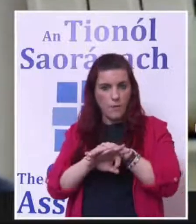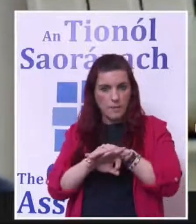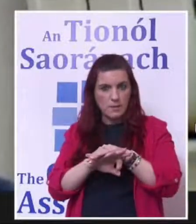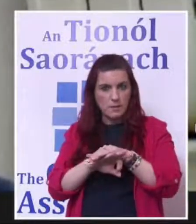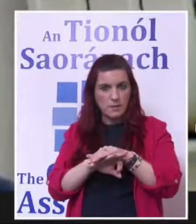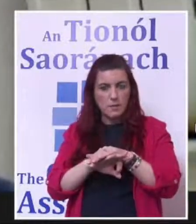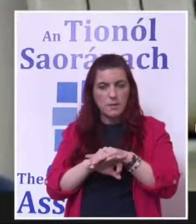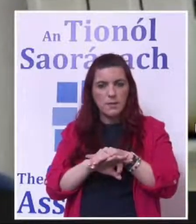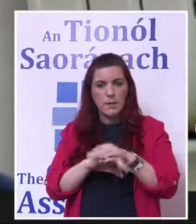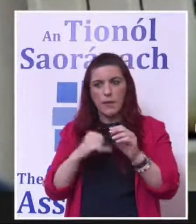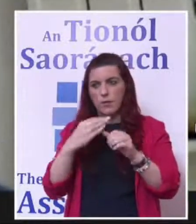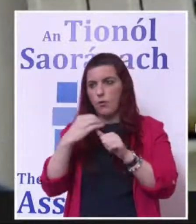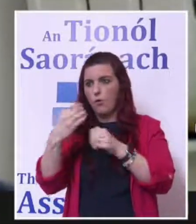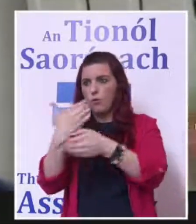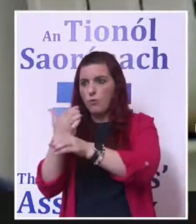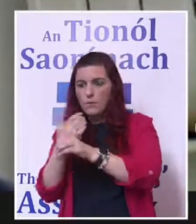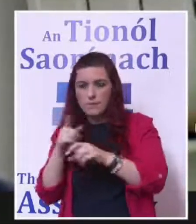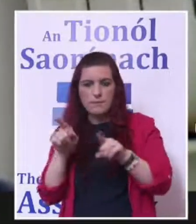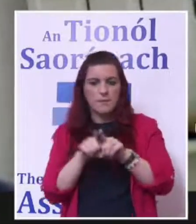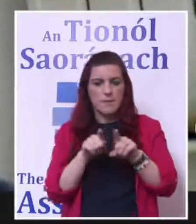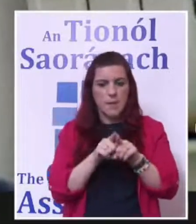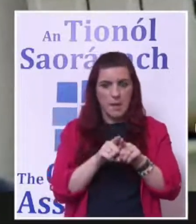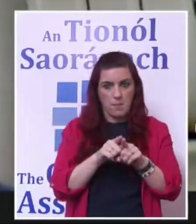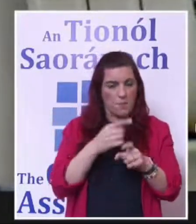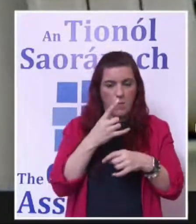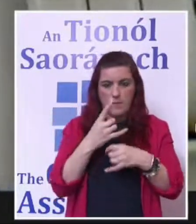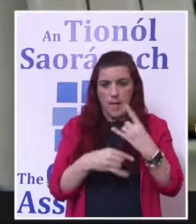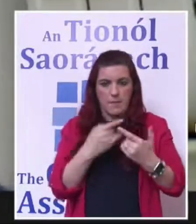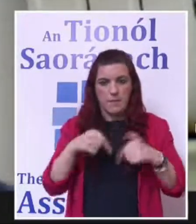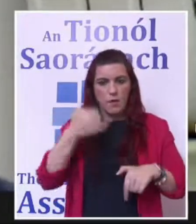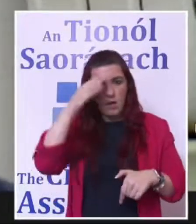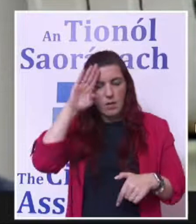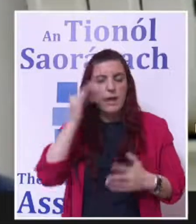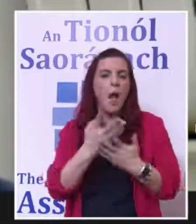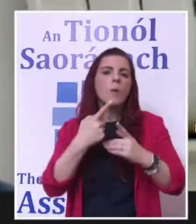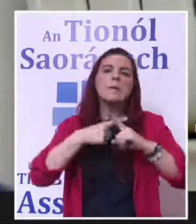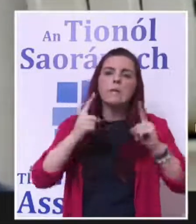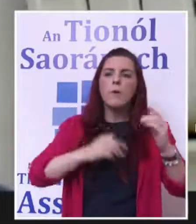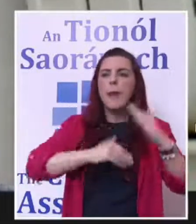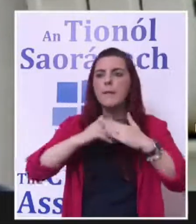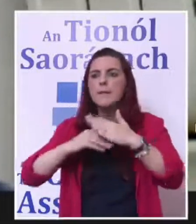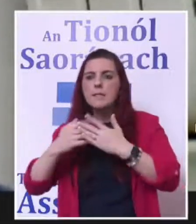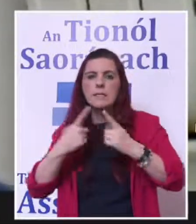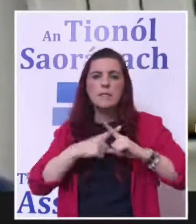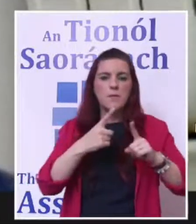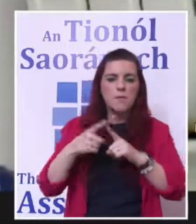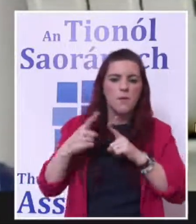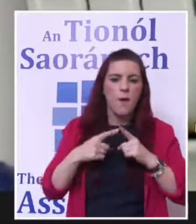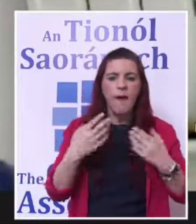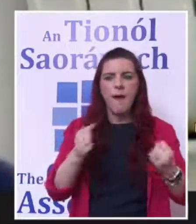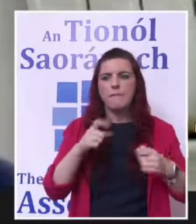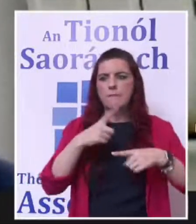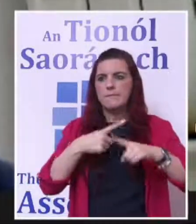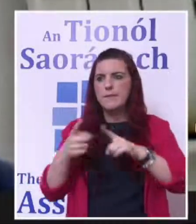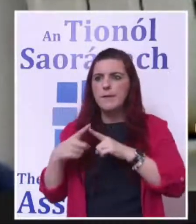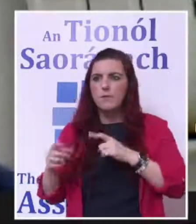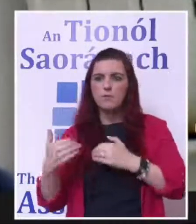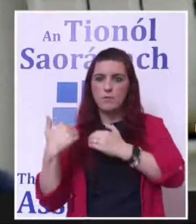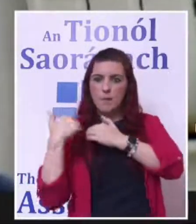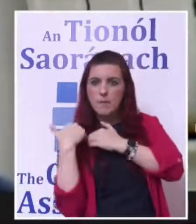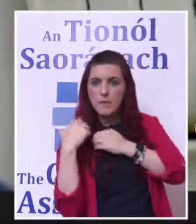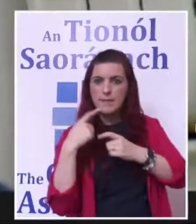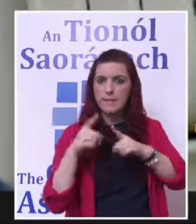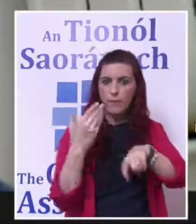the Nordic countries apply to what happens in Ireland. The difference is, of course, is that because they have much wider ranges of responsibilities and